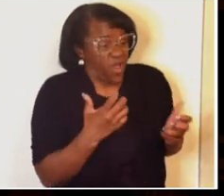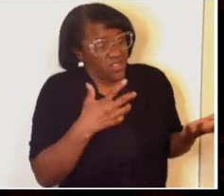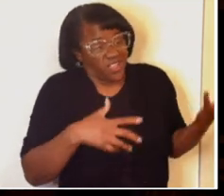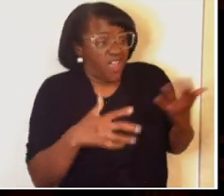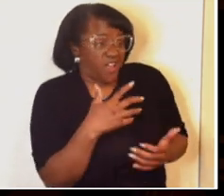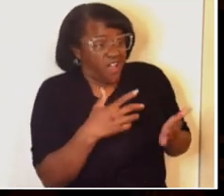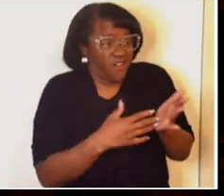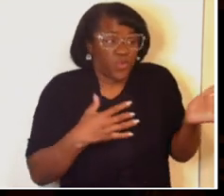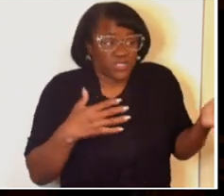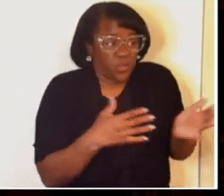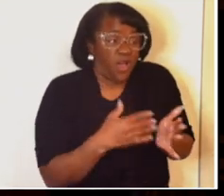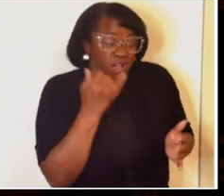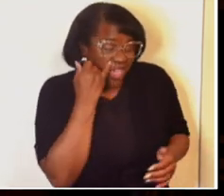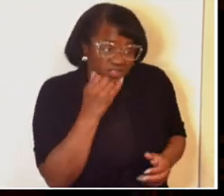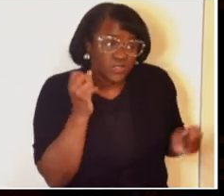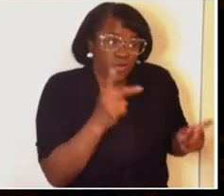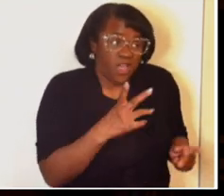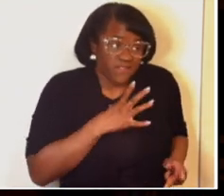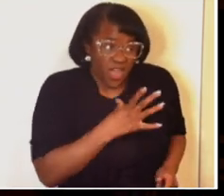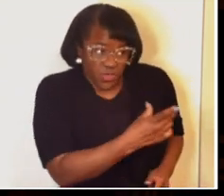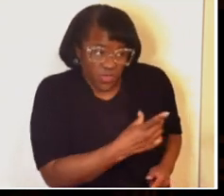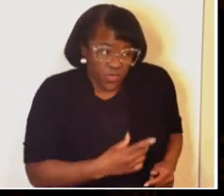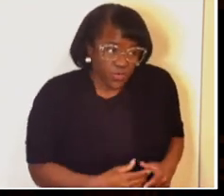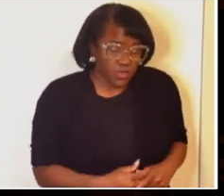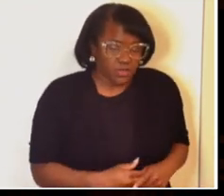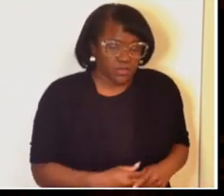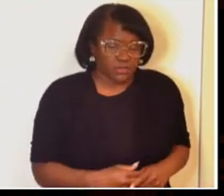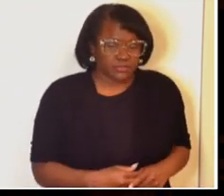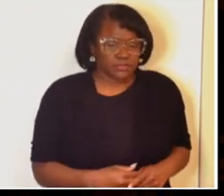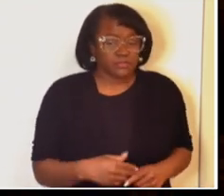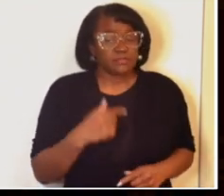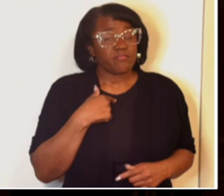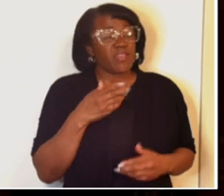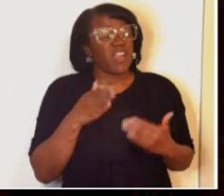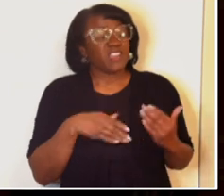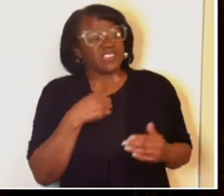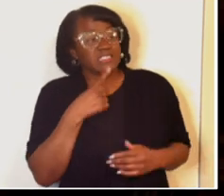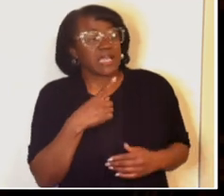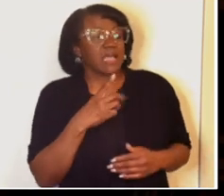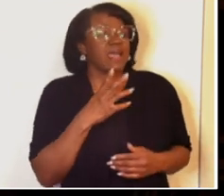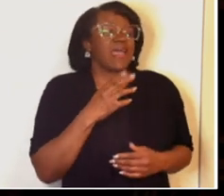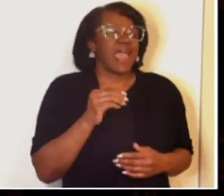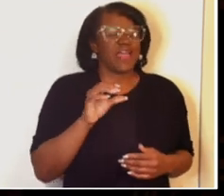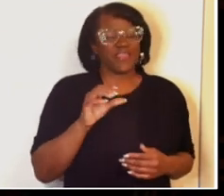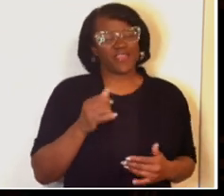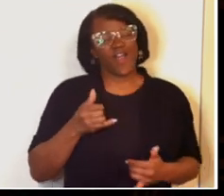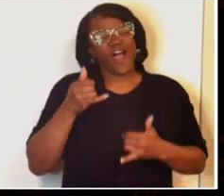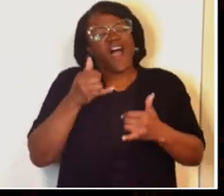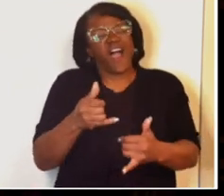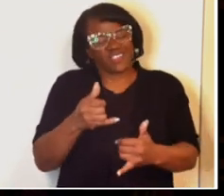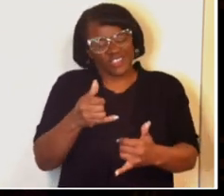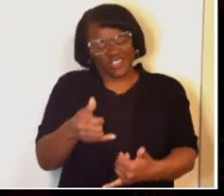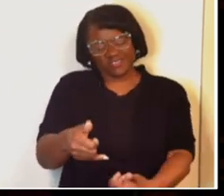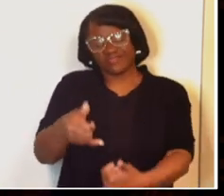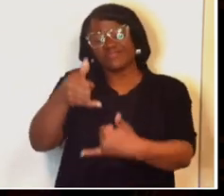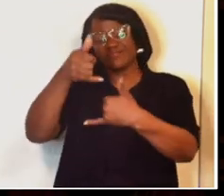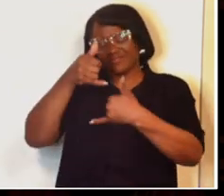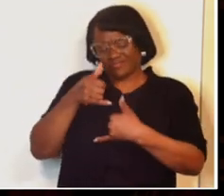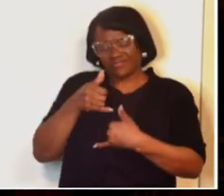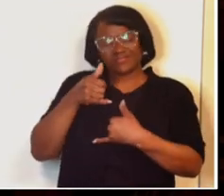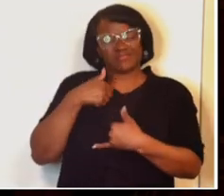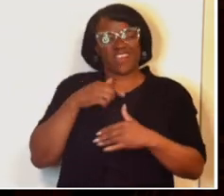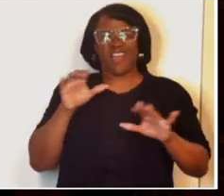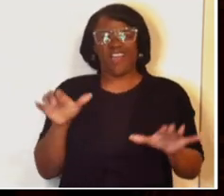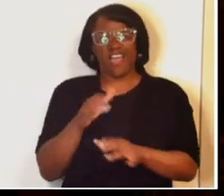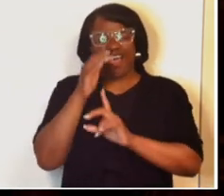you. I closed by saying, and the Oscar goes to. Rommel's voice was just above a